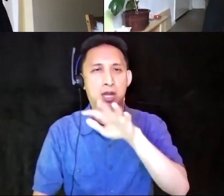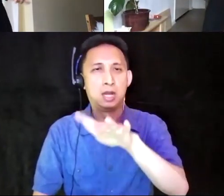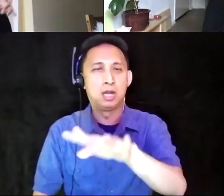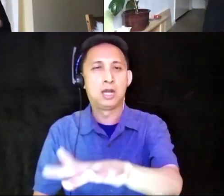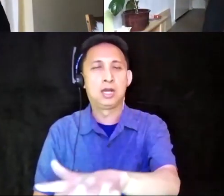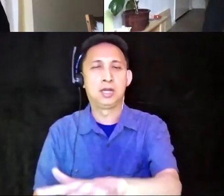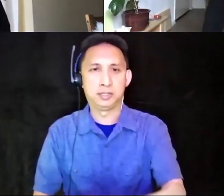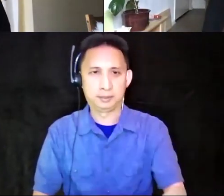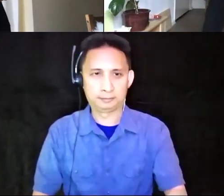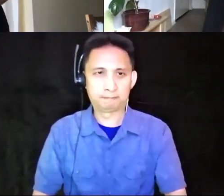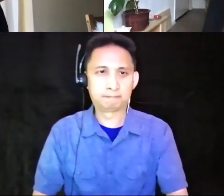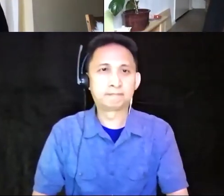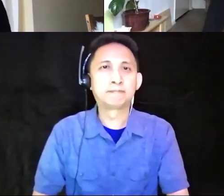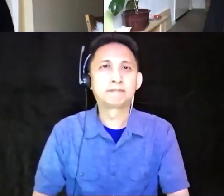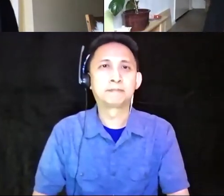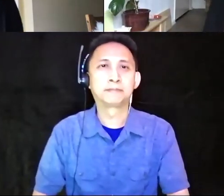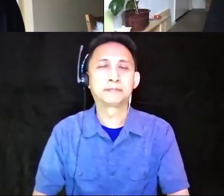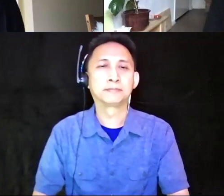and out.